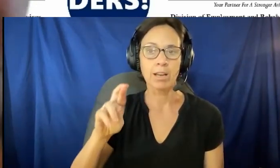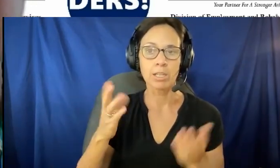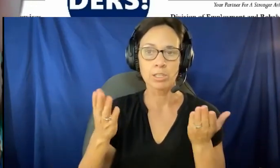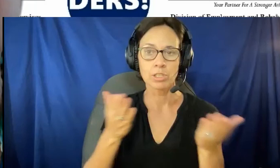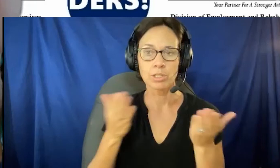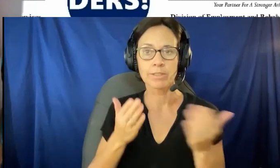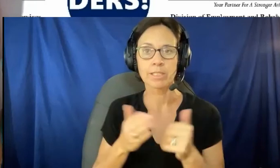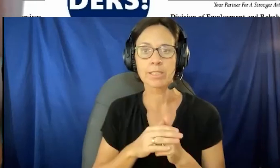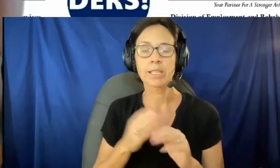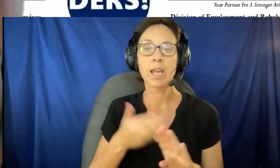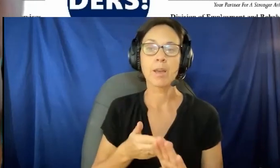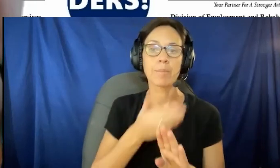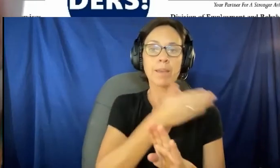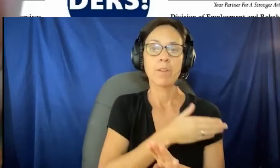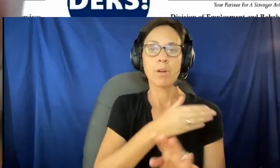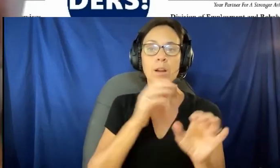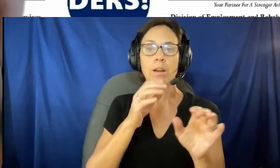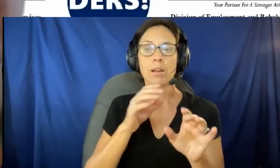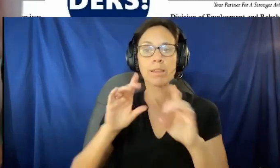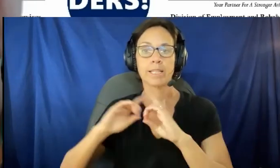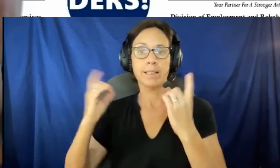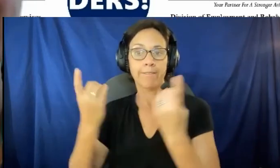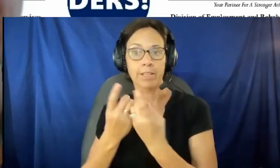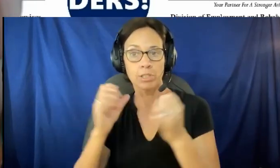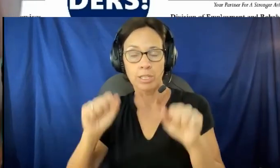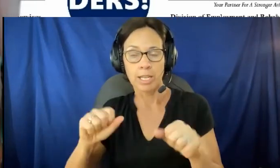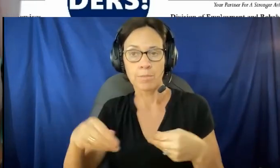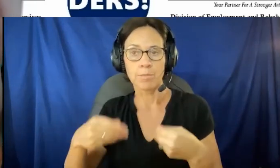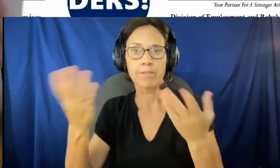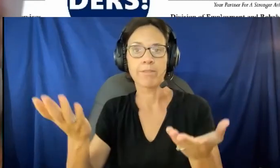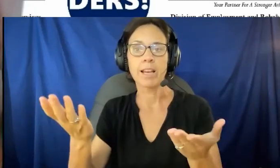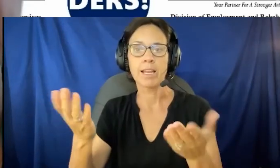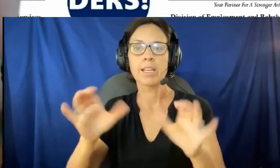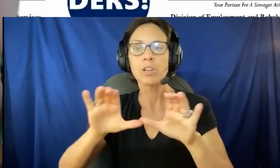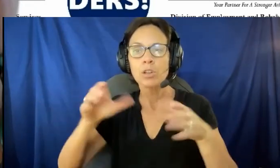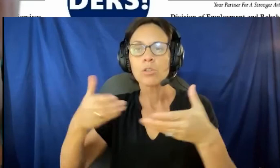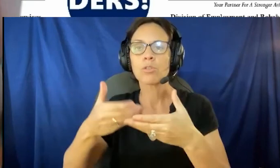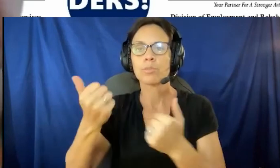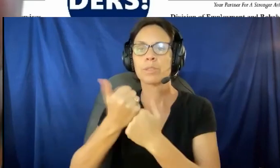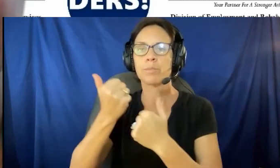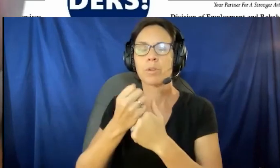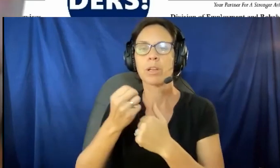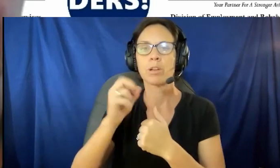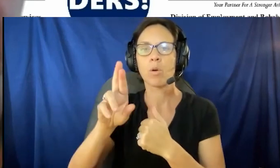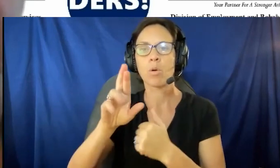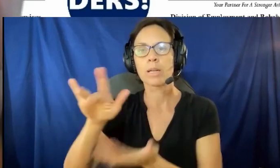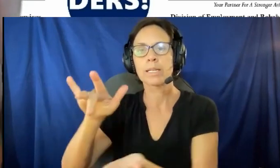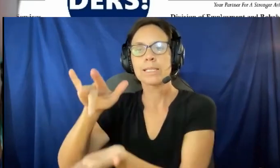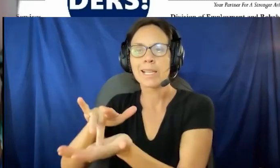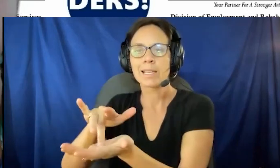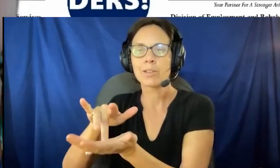services before the division can provide them group supported or center-based